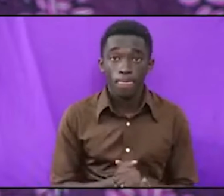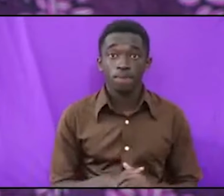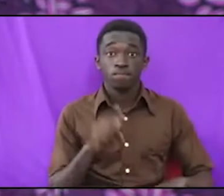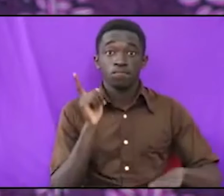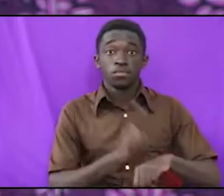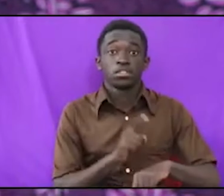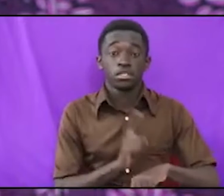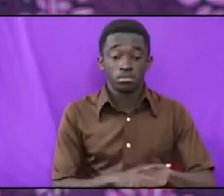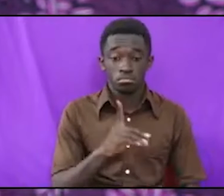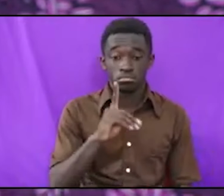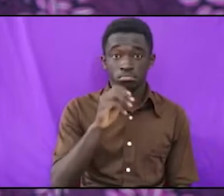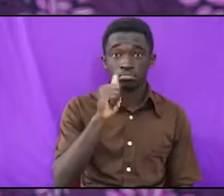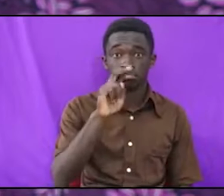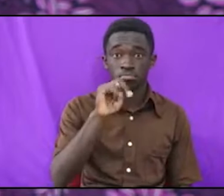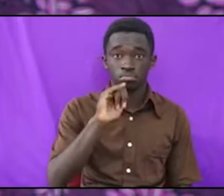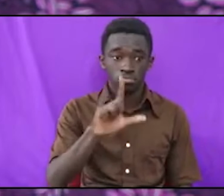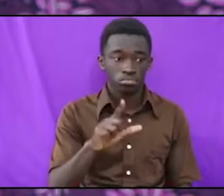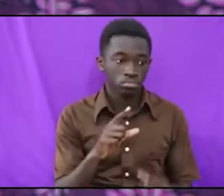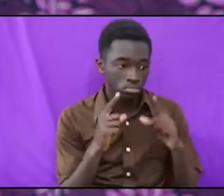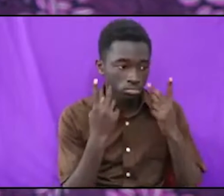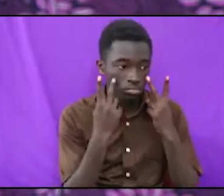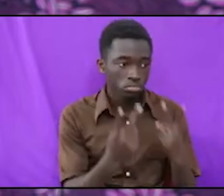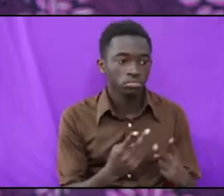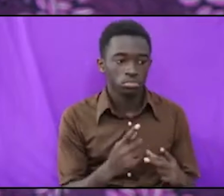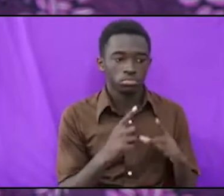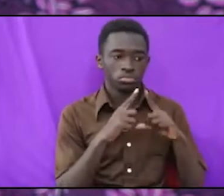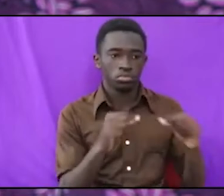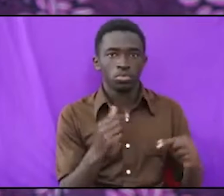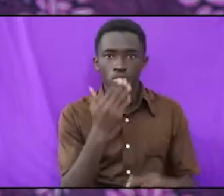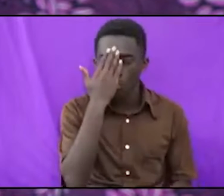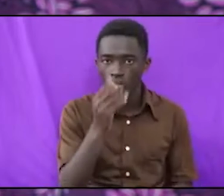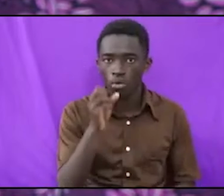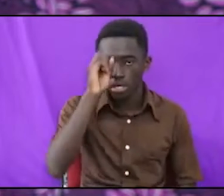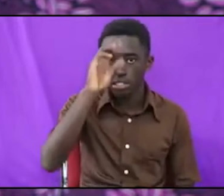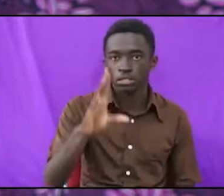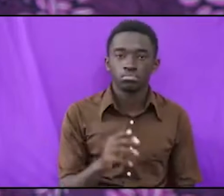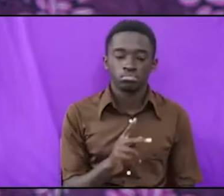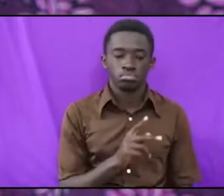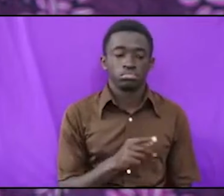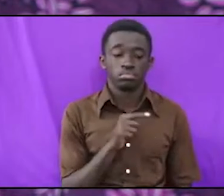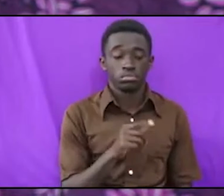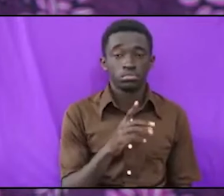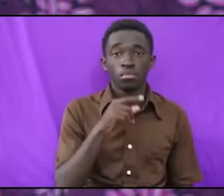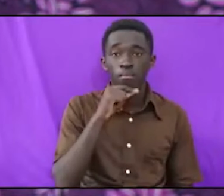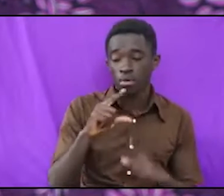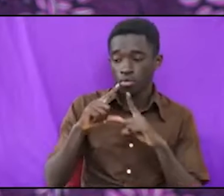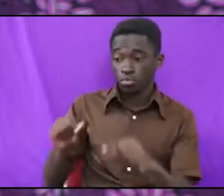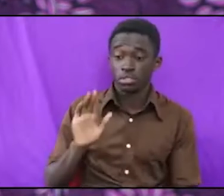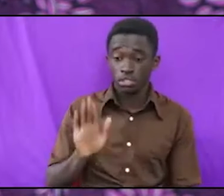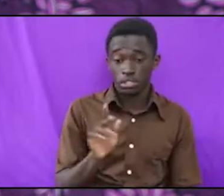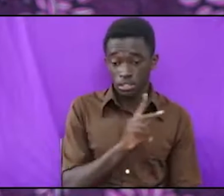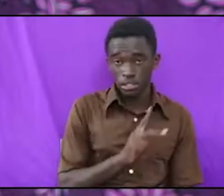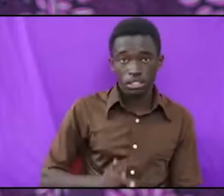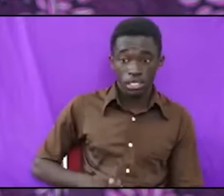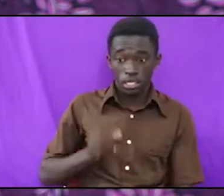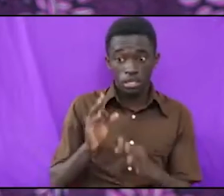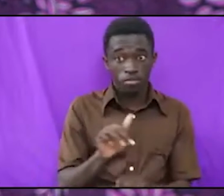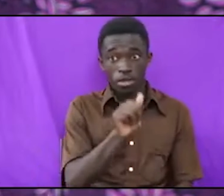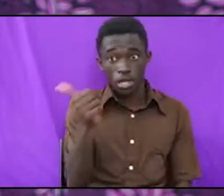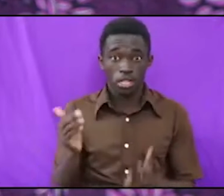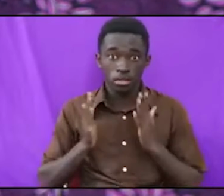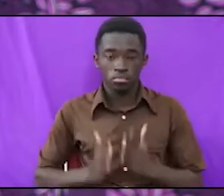in, the king looked at him and said, why are you perplexed? And he told him, king, if it was somebody else, it would be